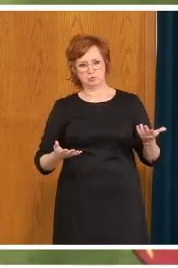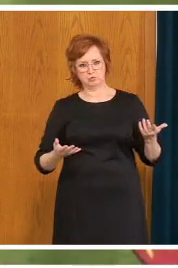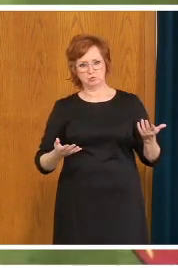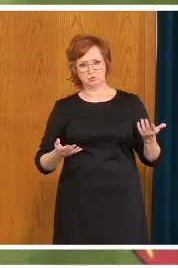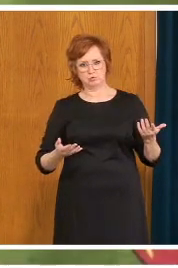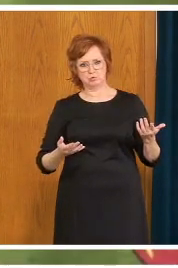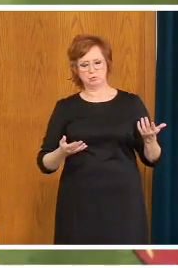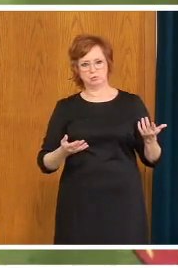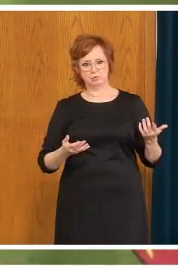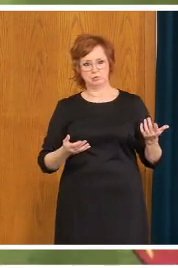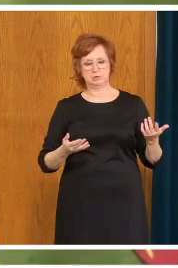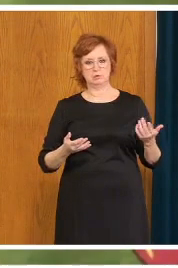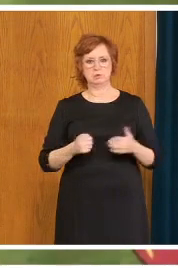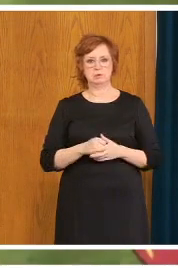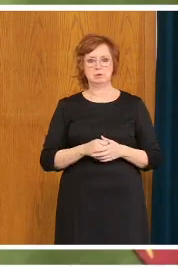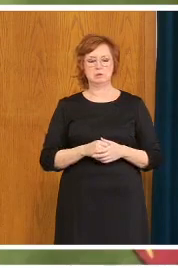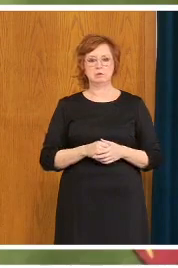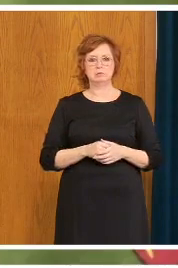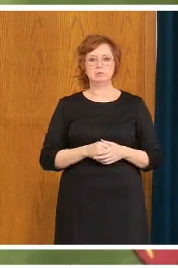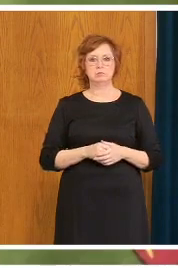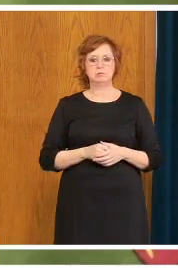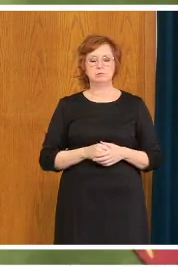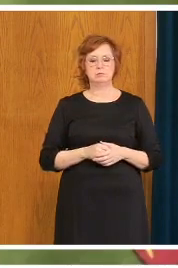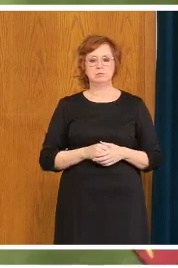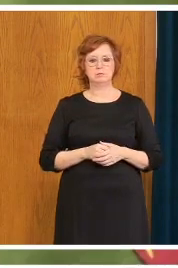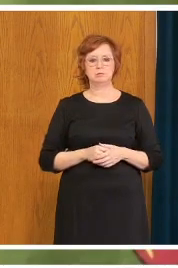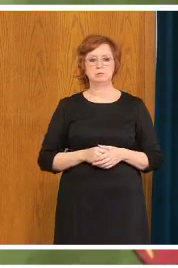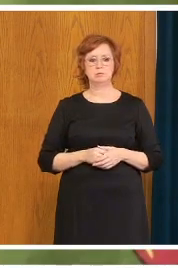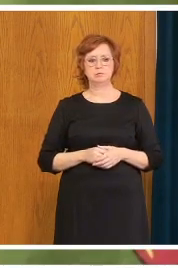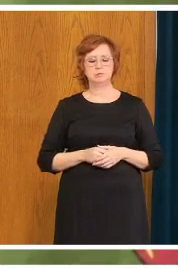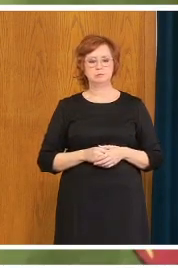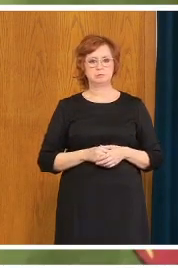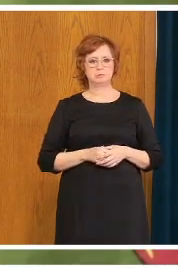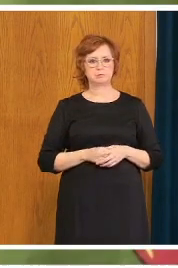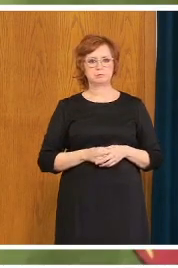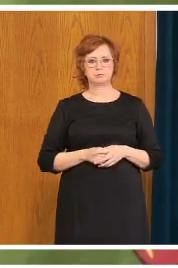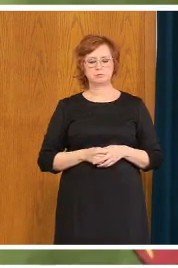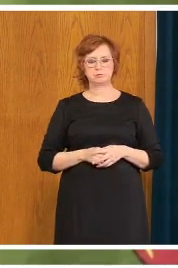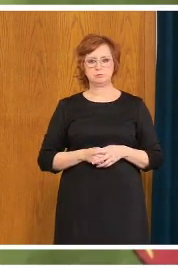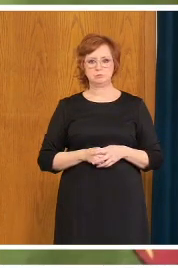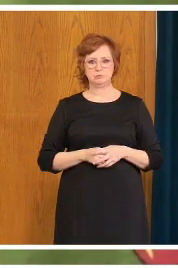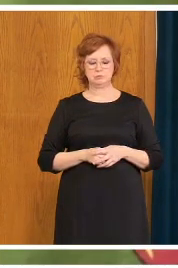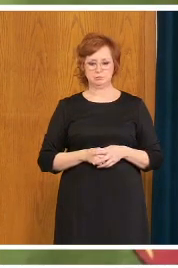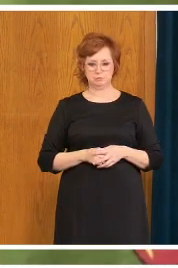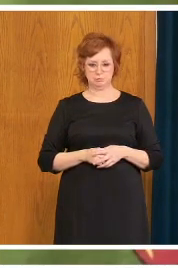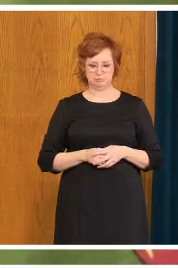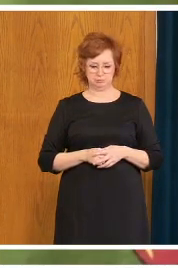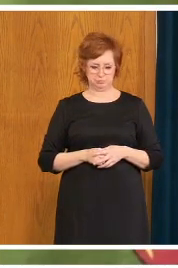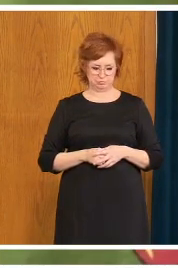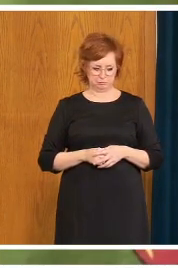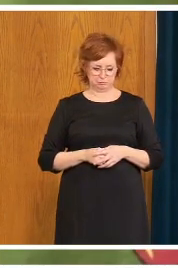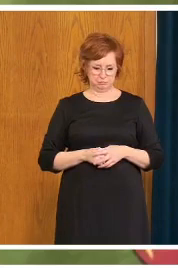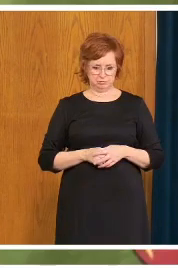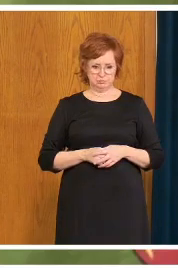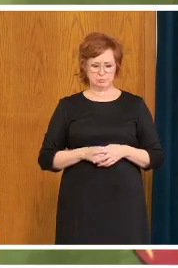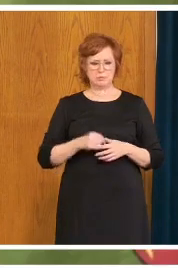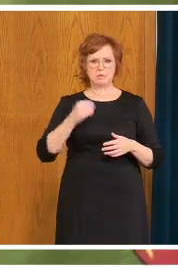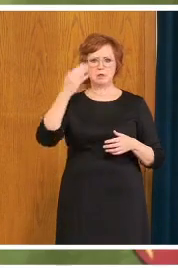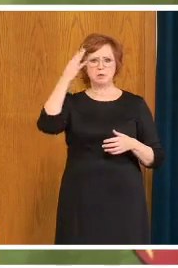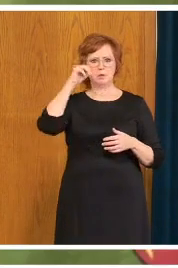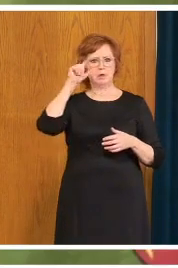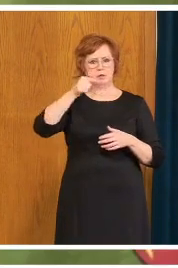restrictions today, why is the government not being a little bit more adamant about schools extending their